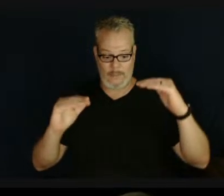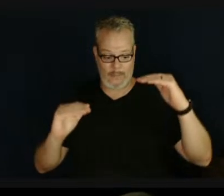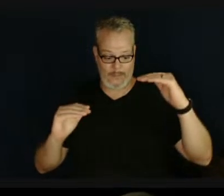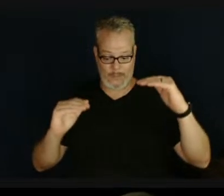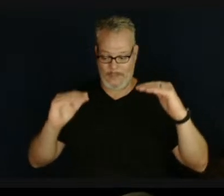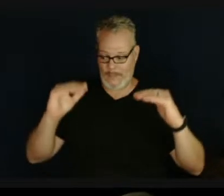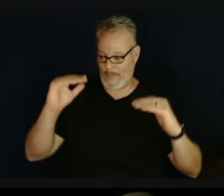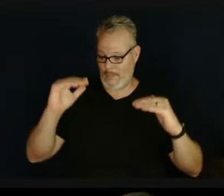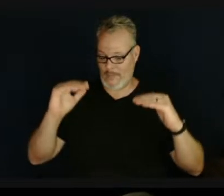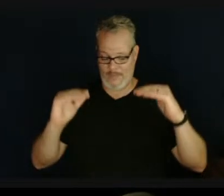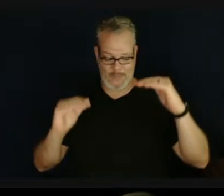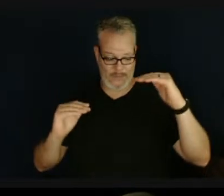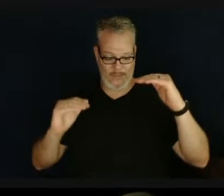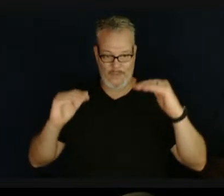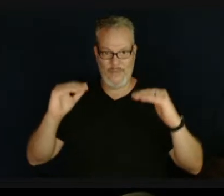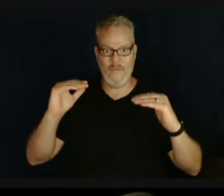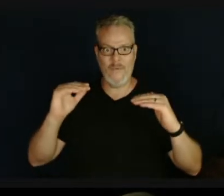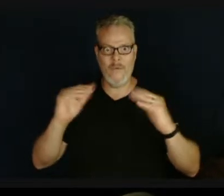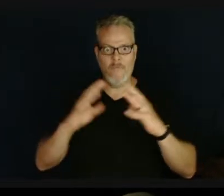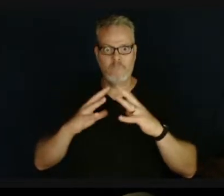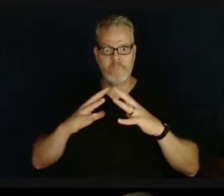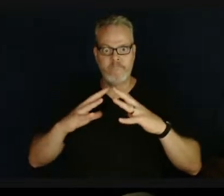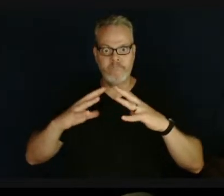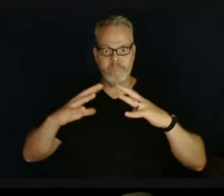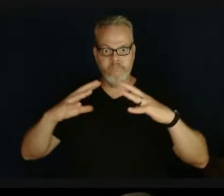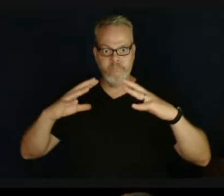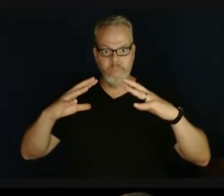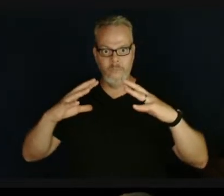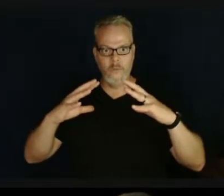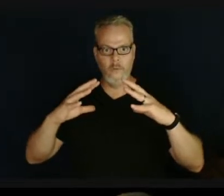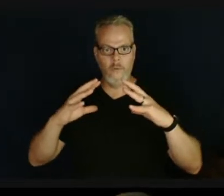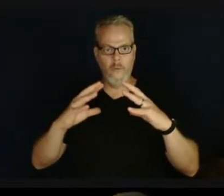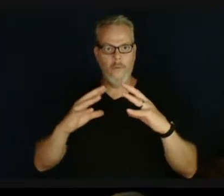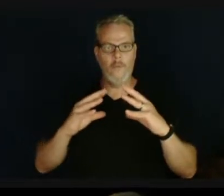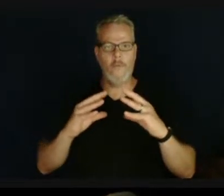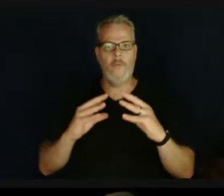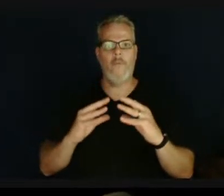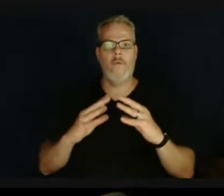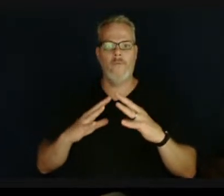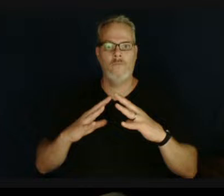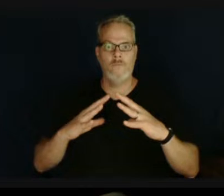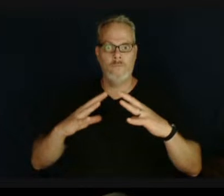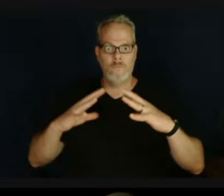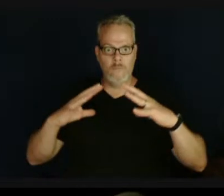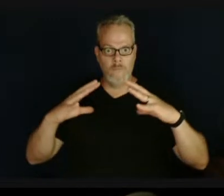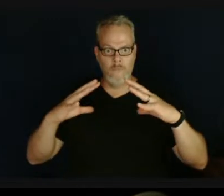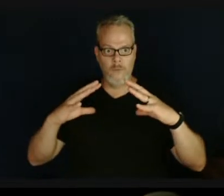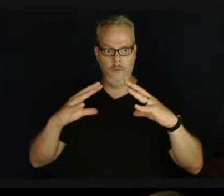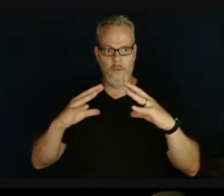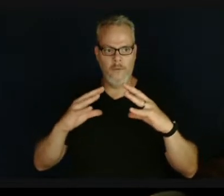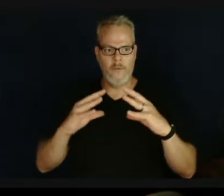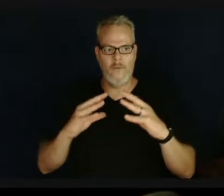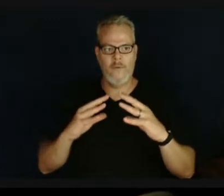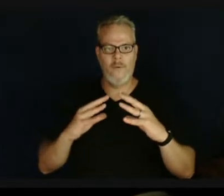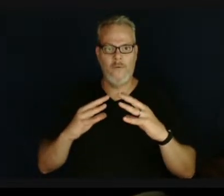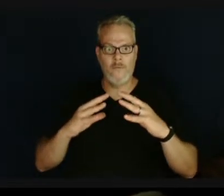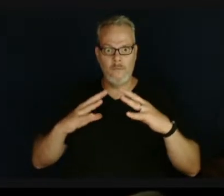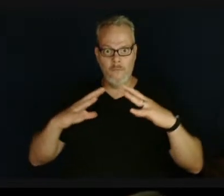where whatever it swells is able to relieve through the eruption, and it's been in that state since about